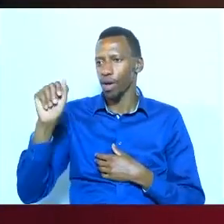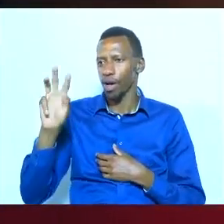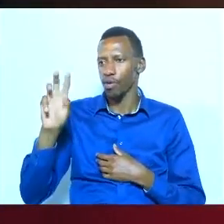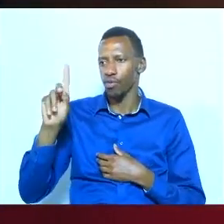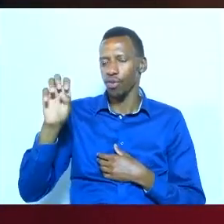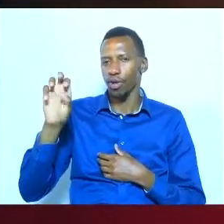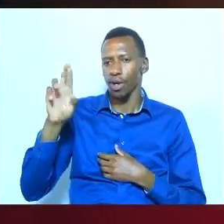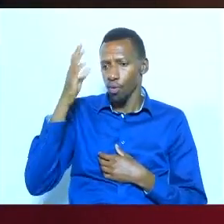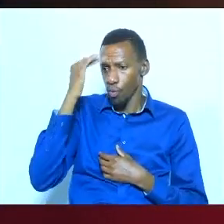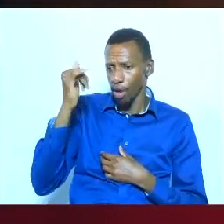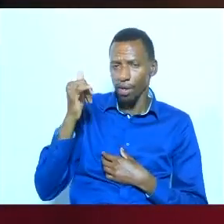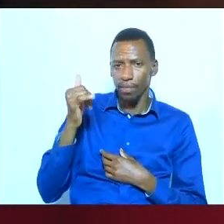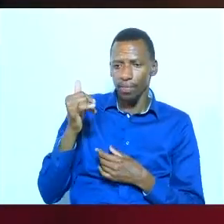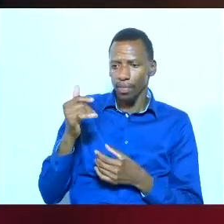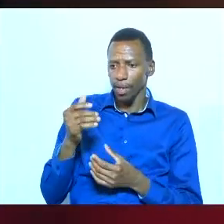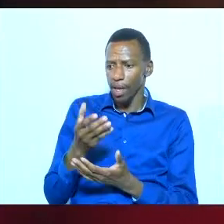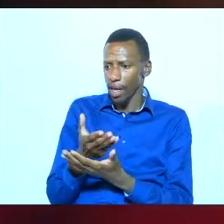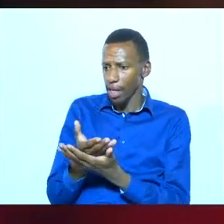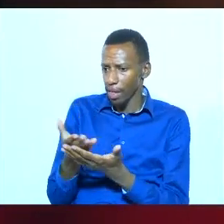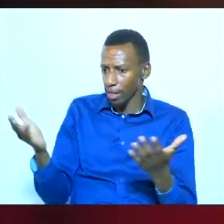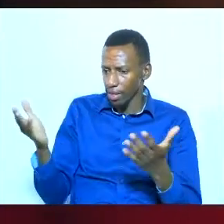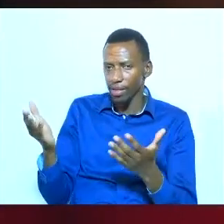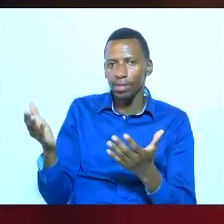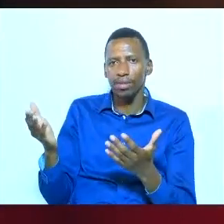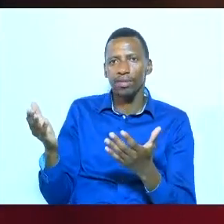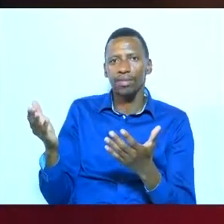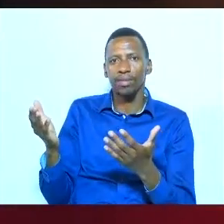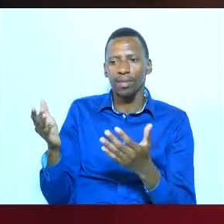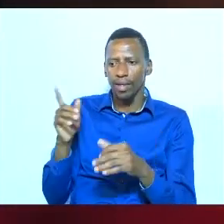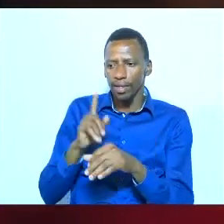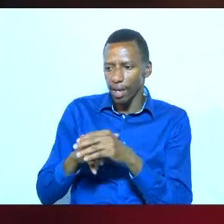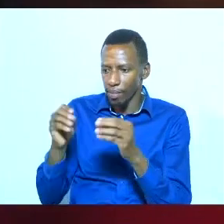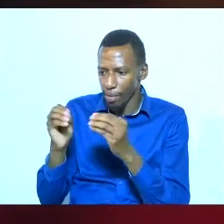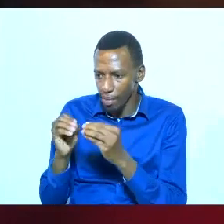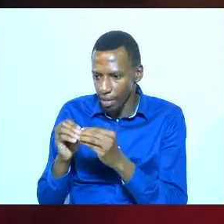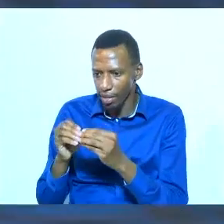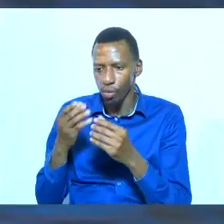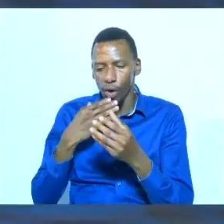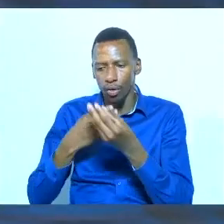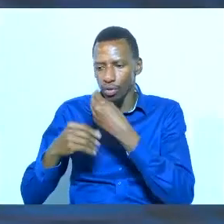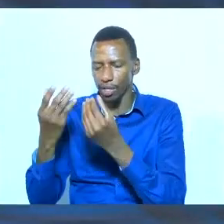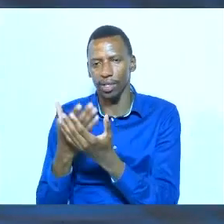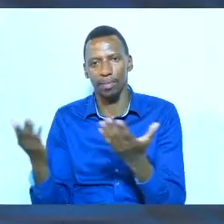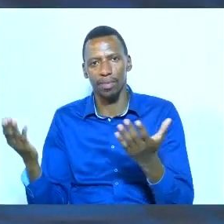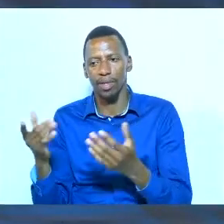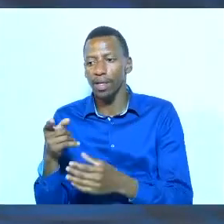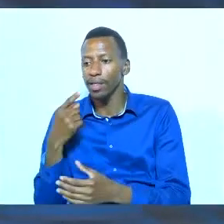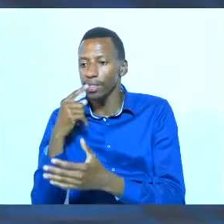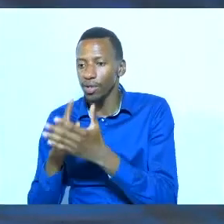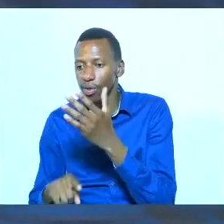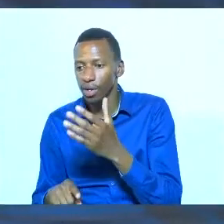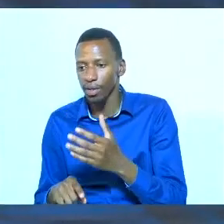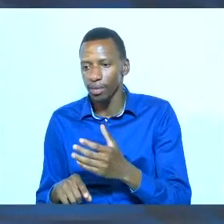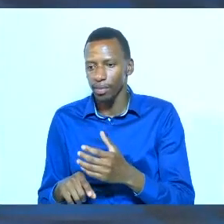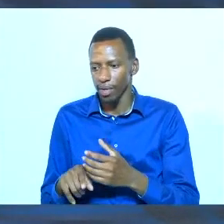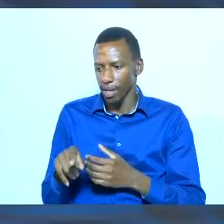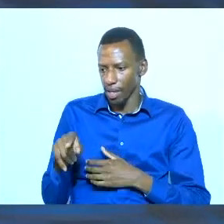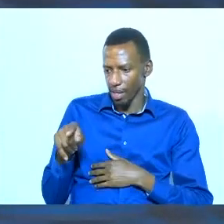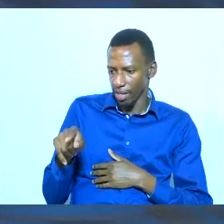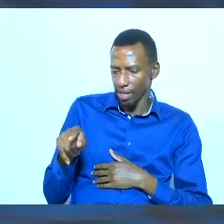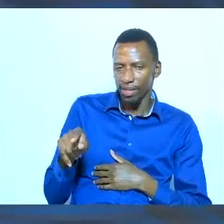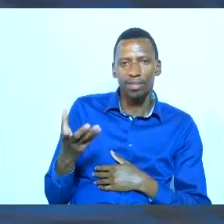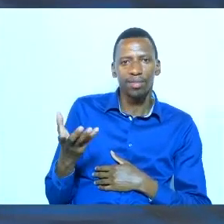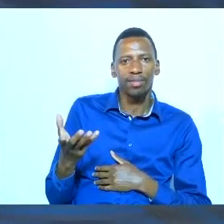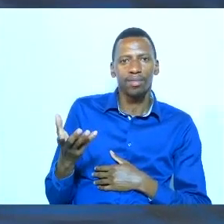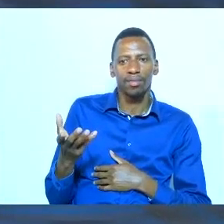Because those guys, always when you meet them, they are in promotion. They will tell you this is under promotion. And